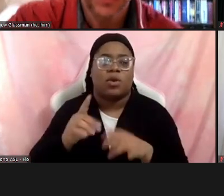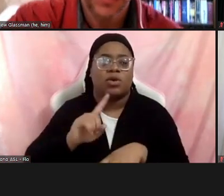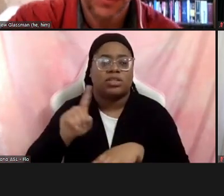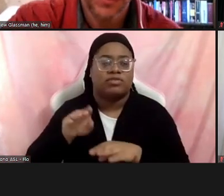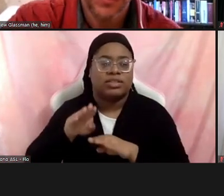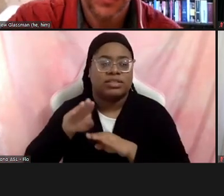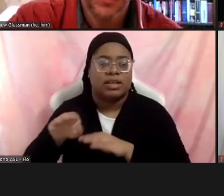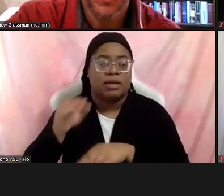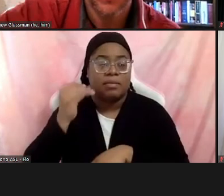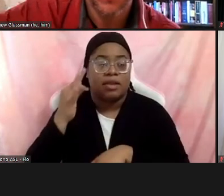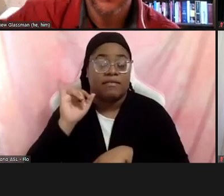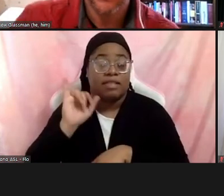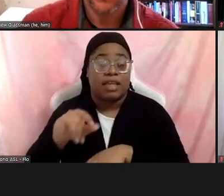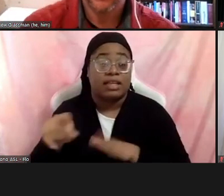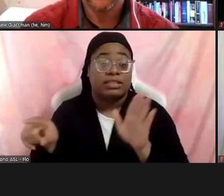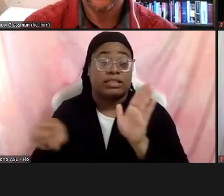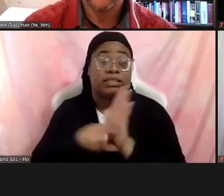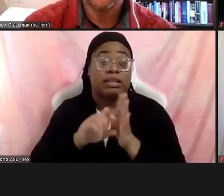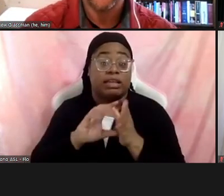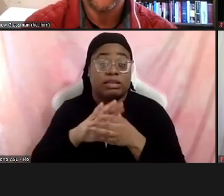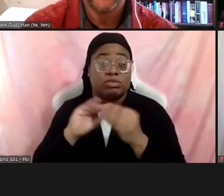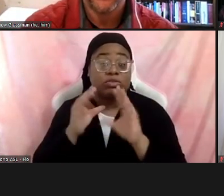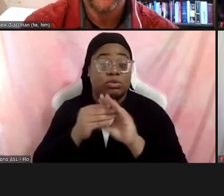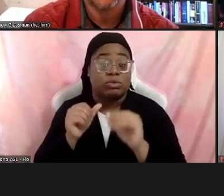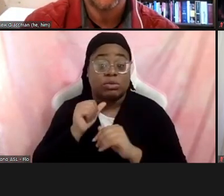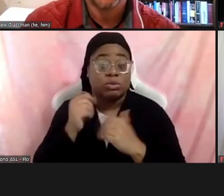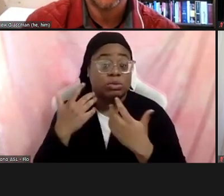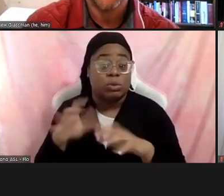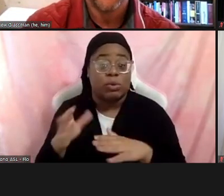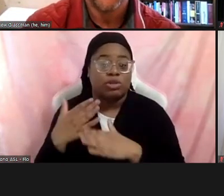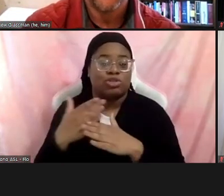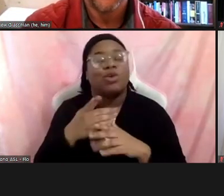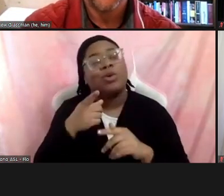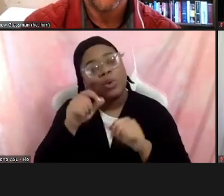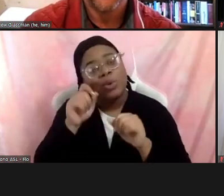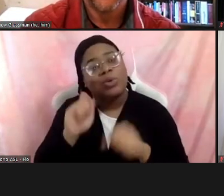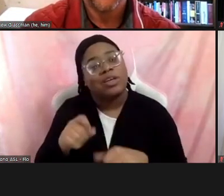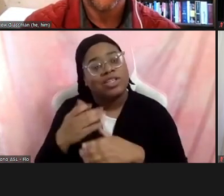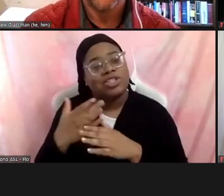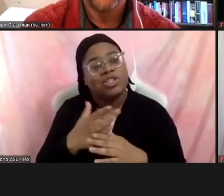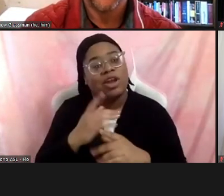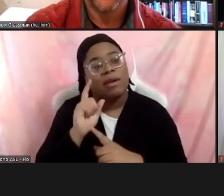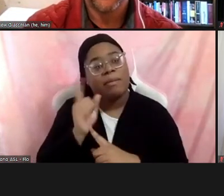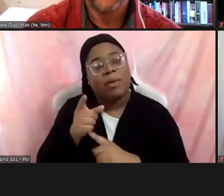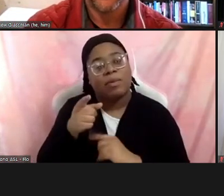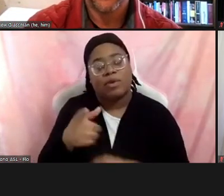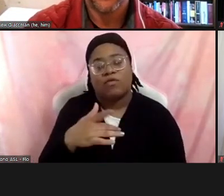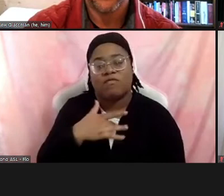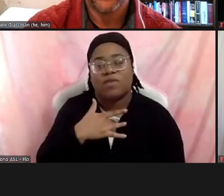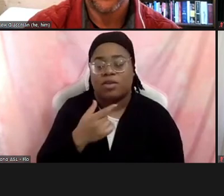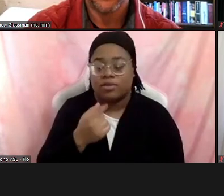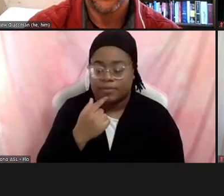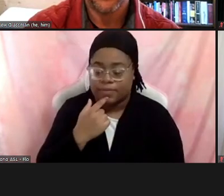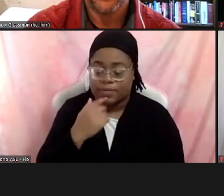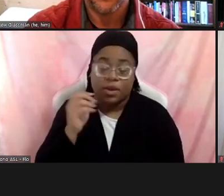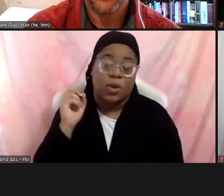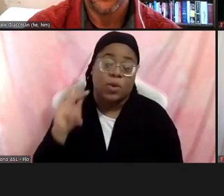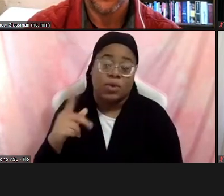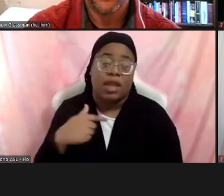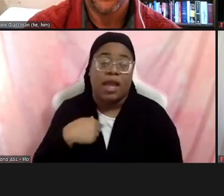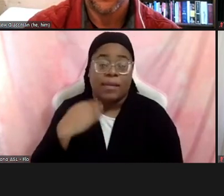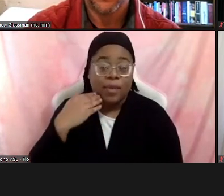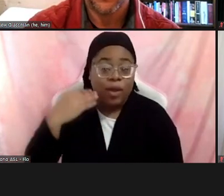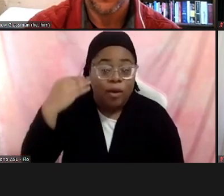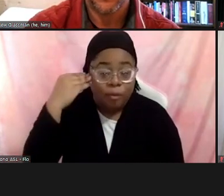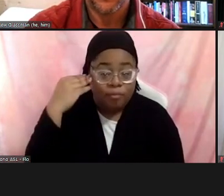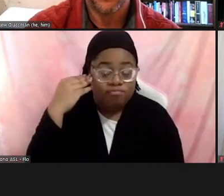And if that's too negative a story and you don't want to share, you can also share a moment where you felt, okay, I'm home, you